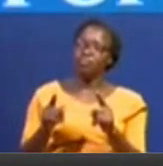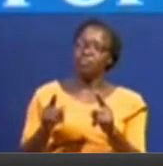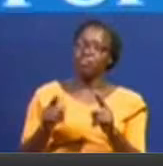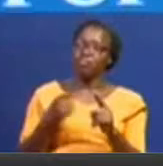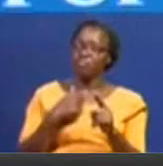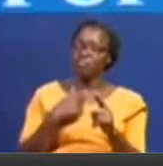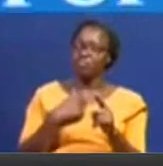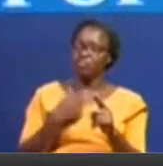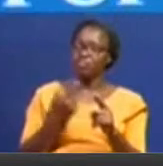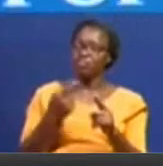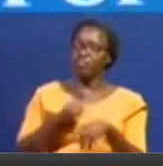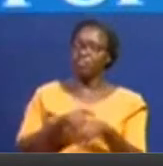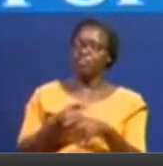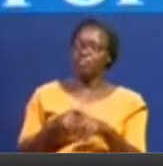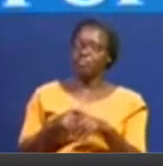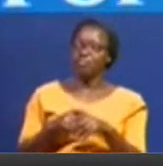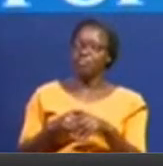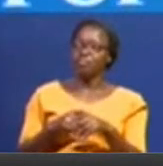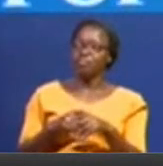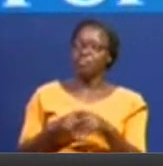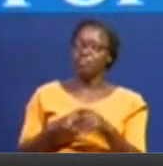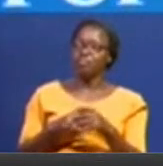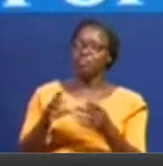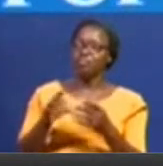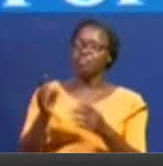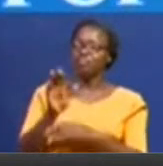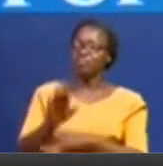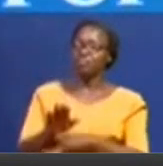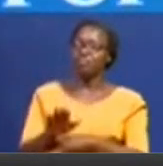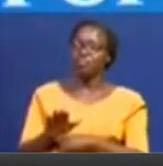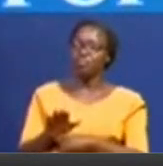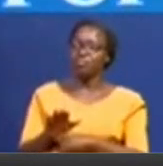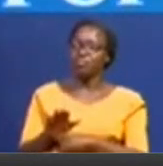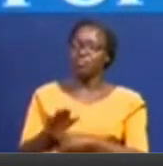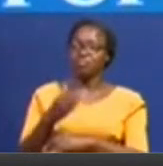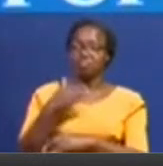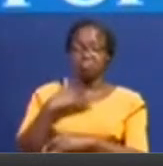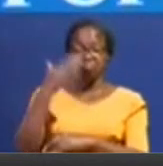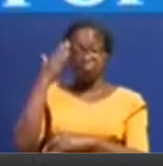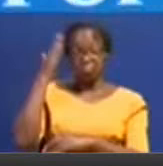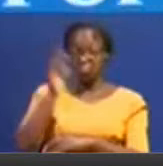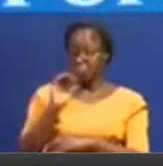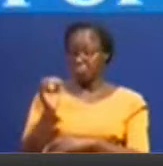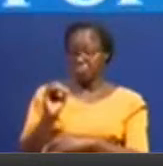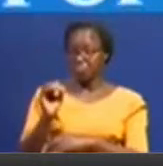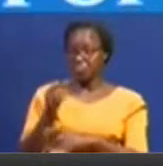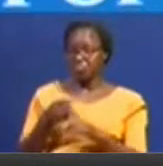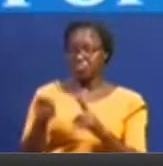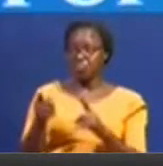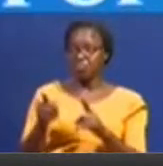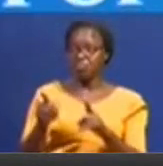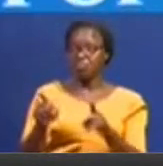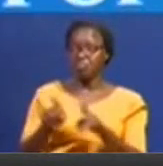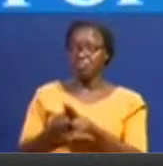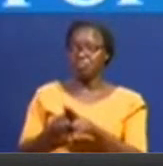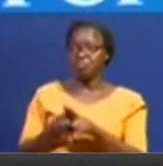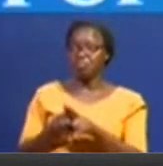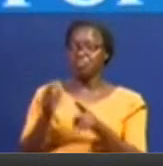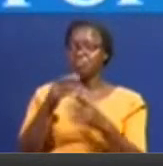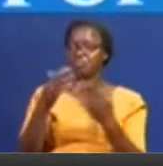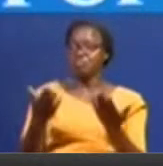put. But at the time they chose to have that deposited, I was not aware of it. But it was still disputed as to